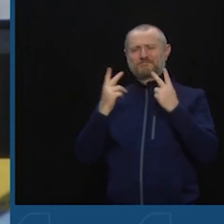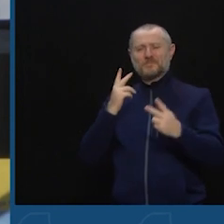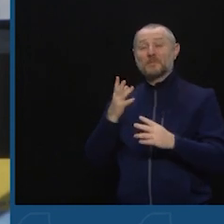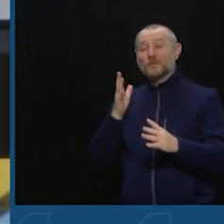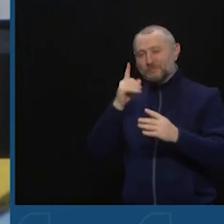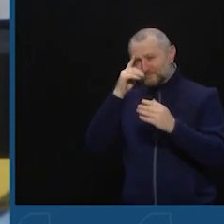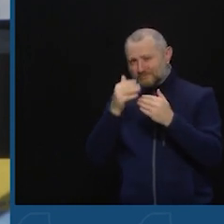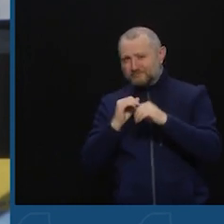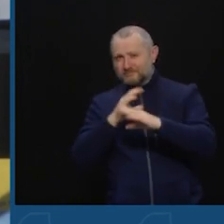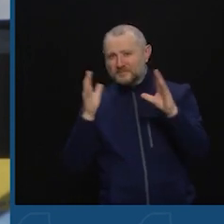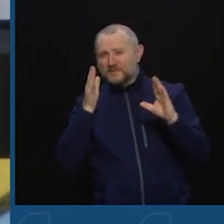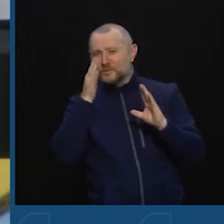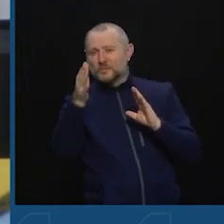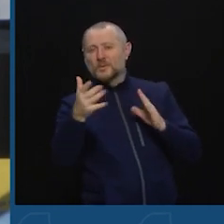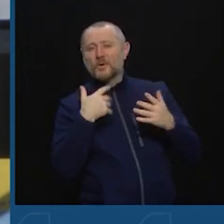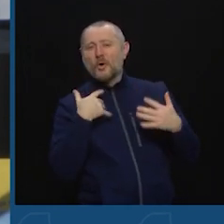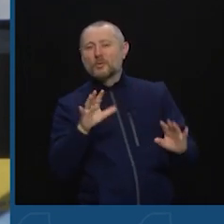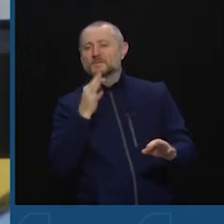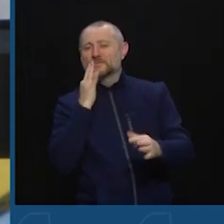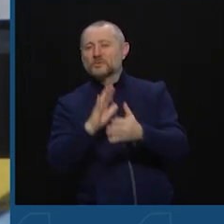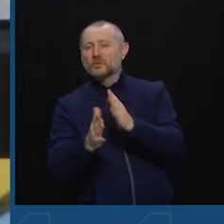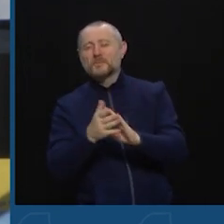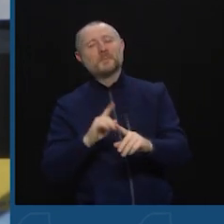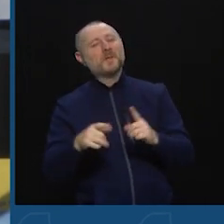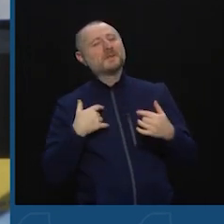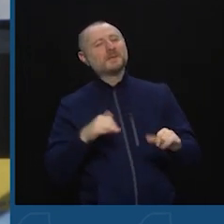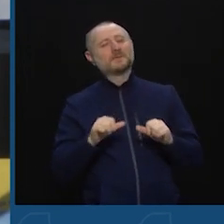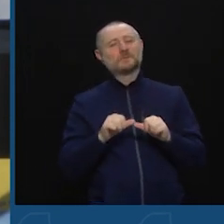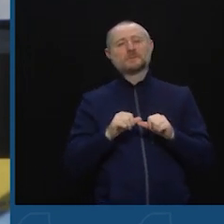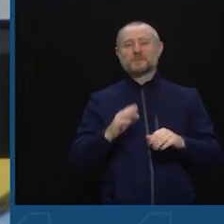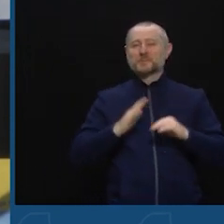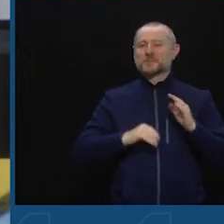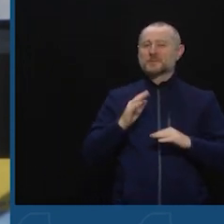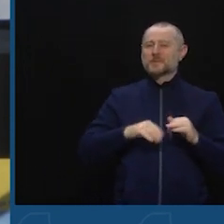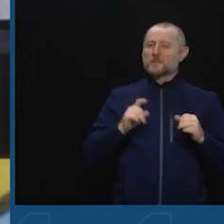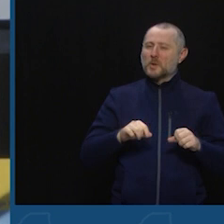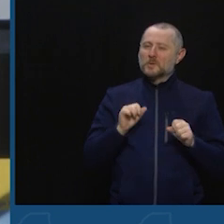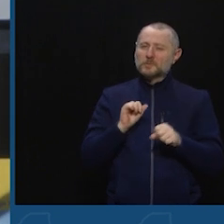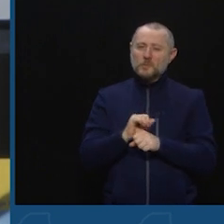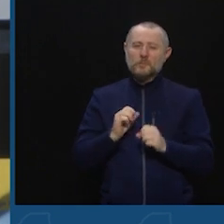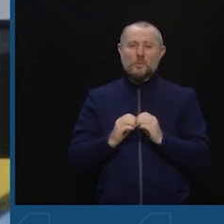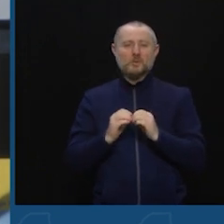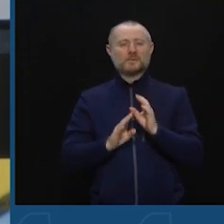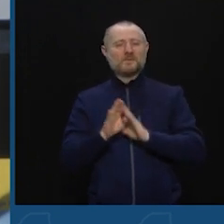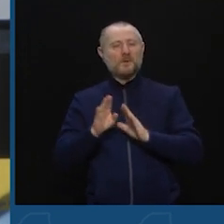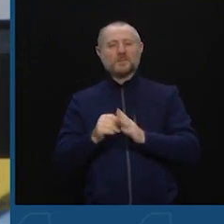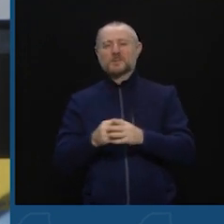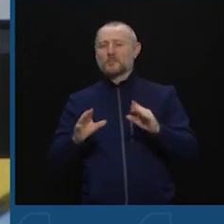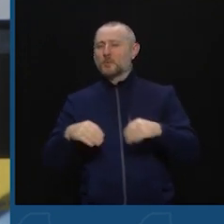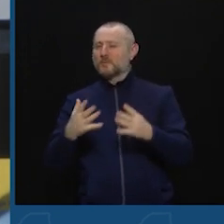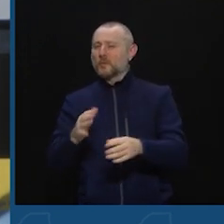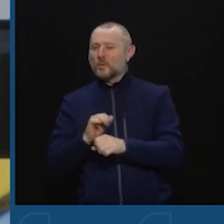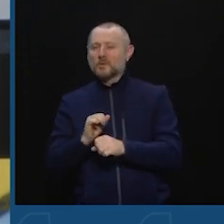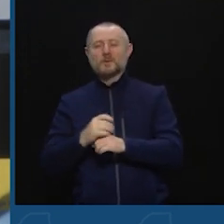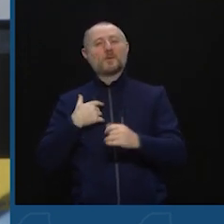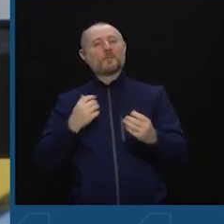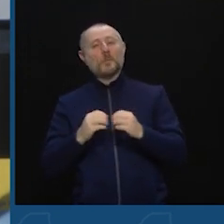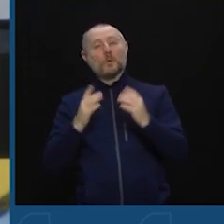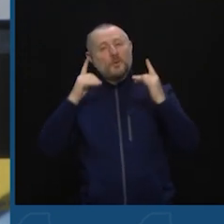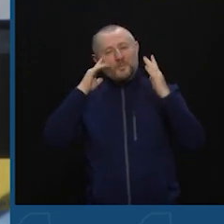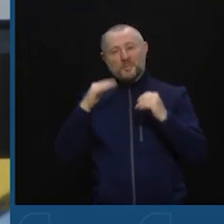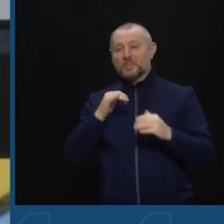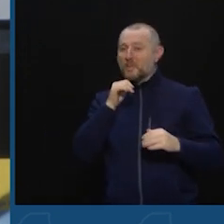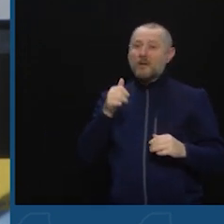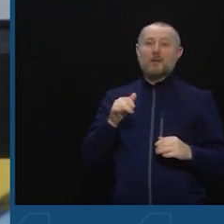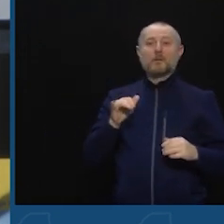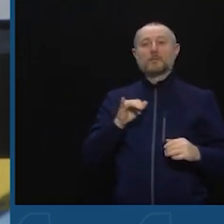clearly. So we have to keep building. We have to keep the jobs coming. We have to keep giving people hope that we have not been knocked back, that we're